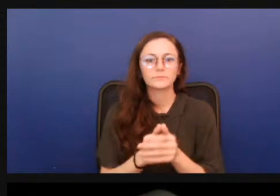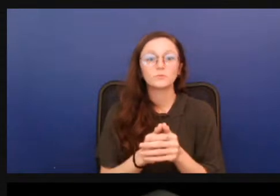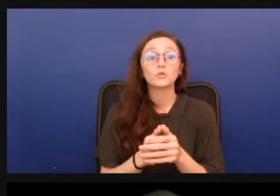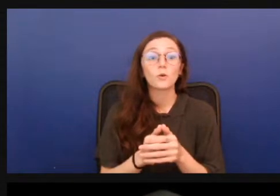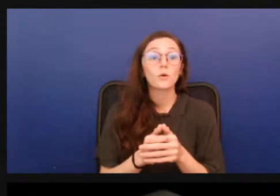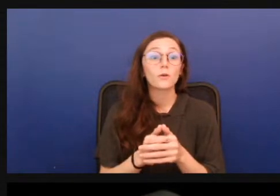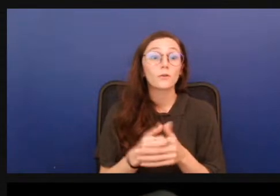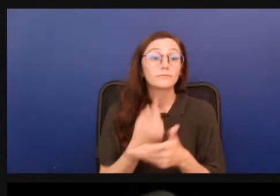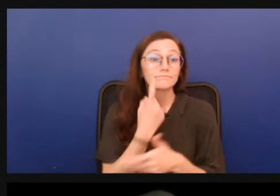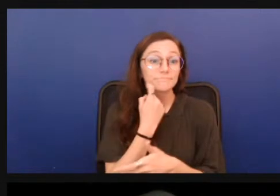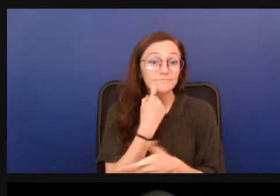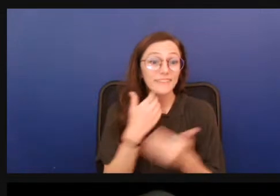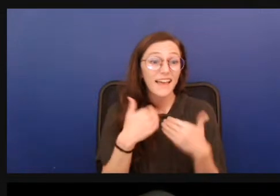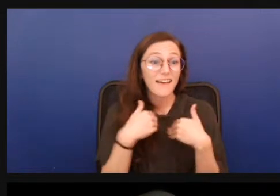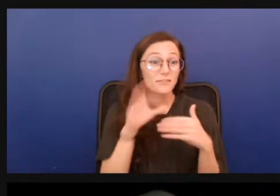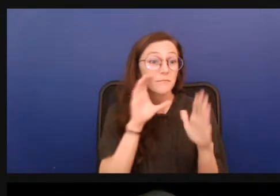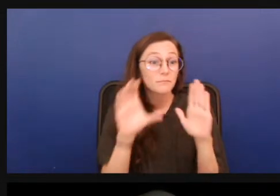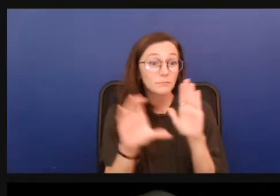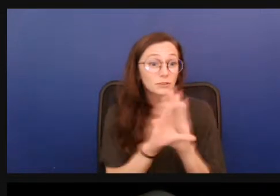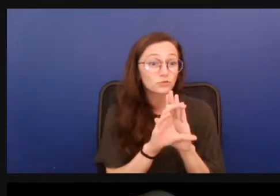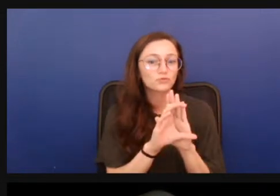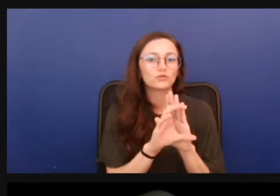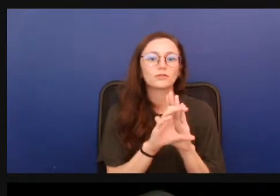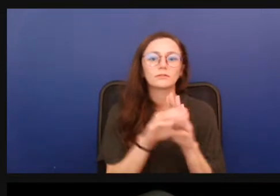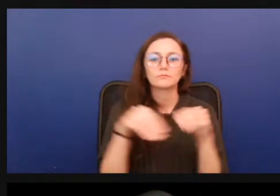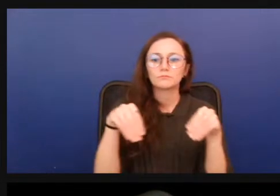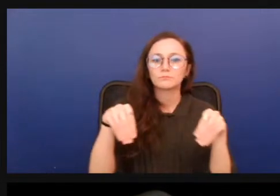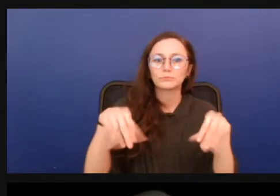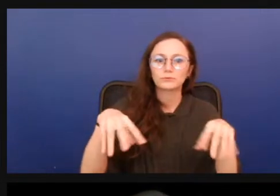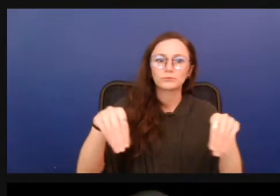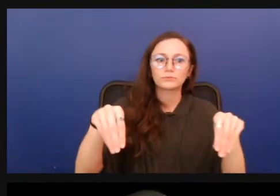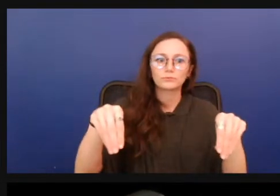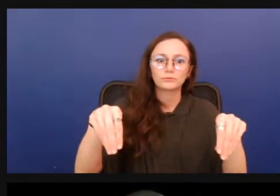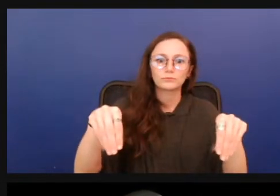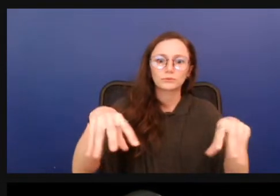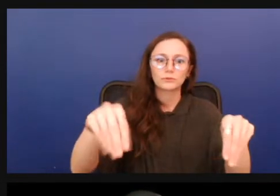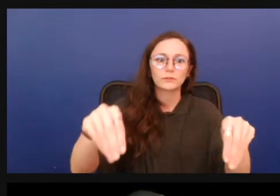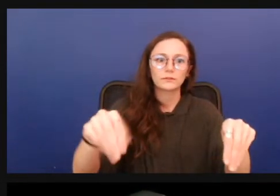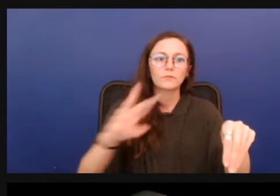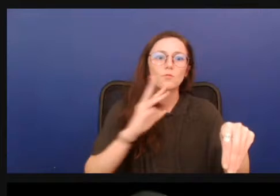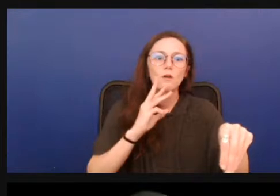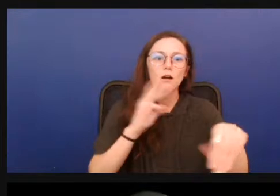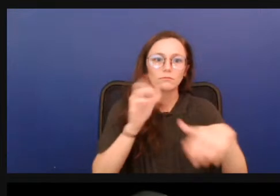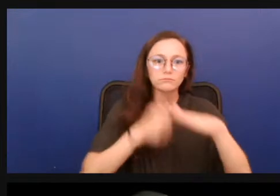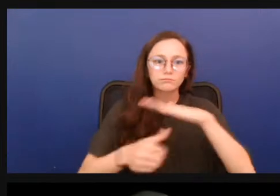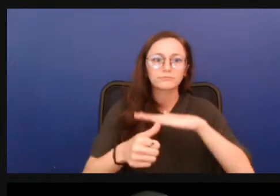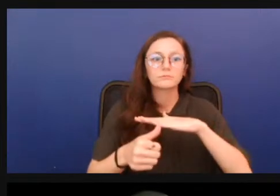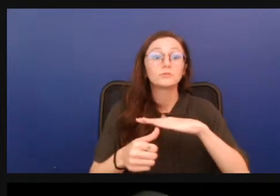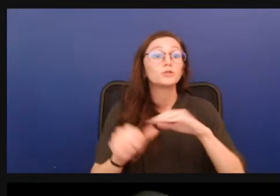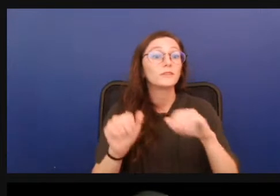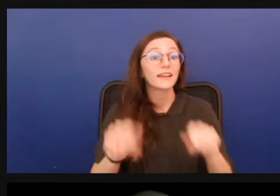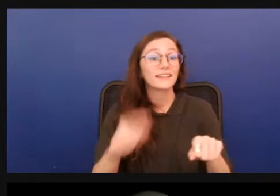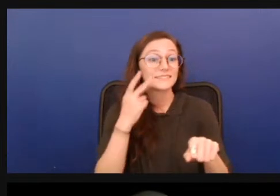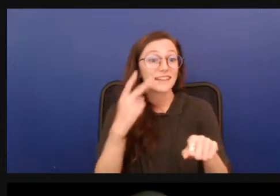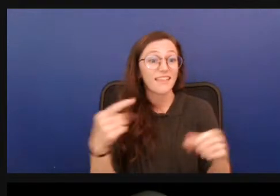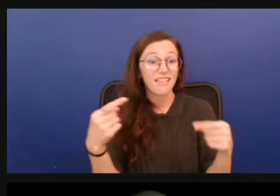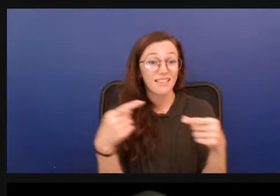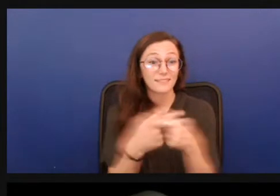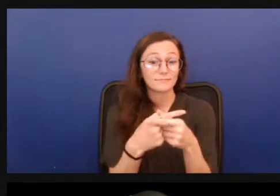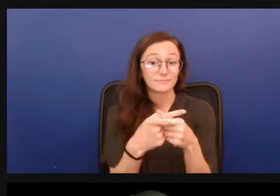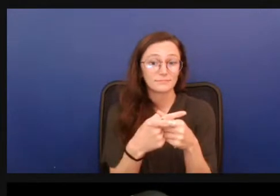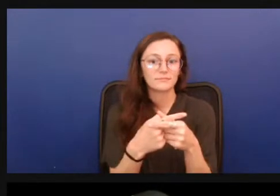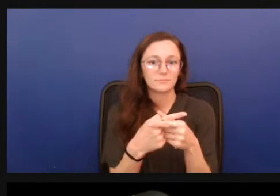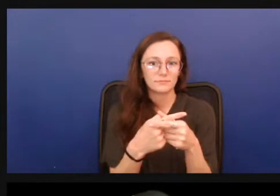echo sounder across various lines and made these geometries that we can see. And there